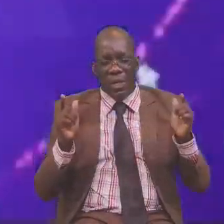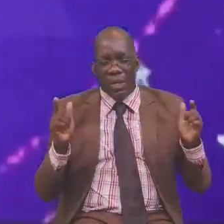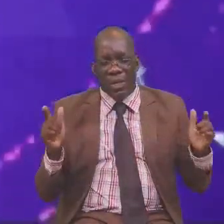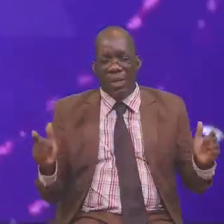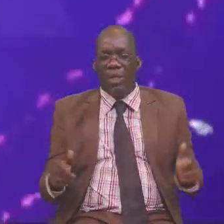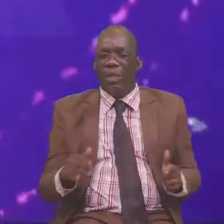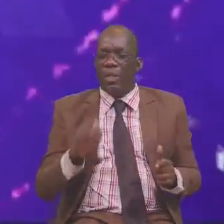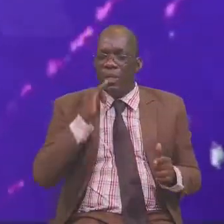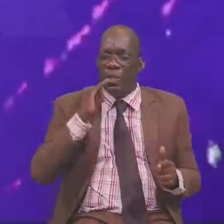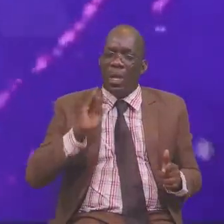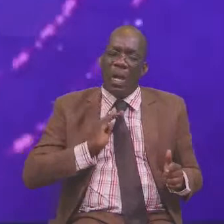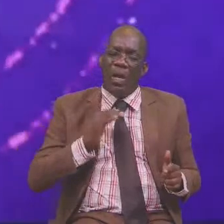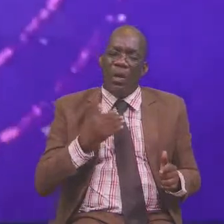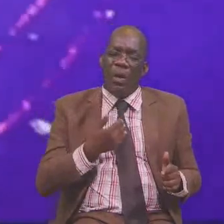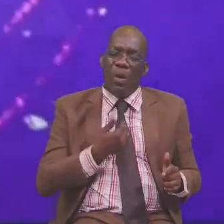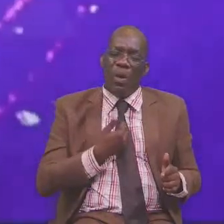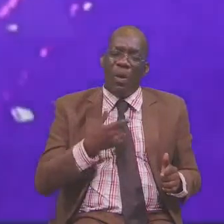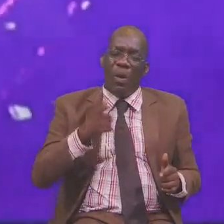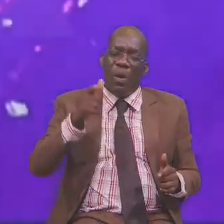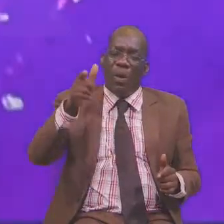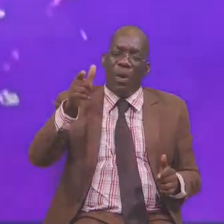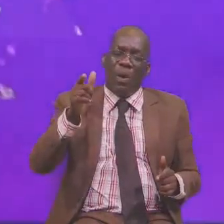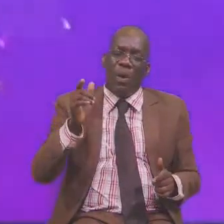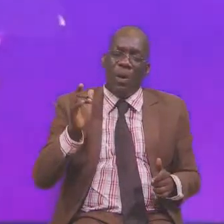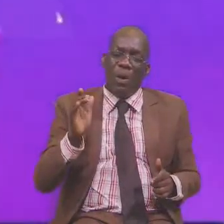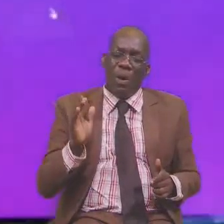great is our